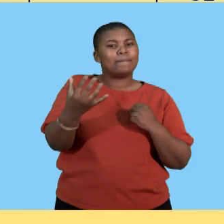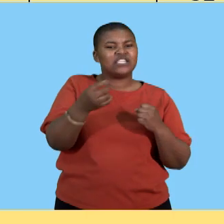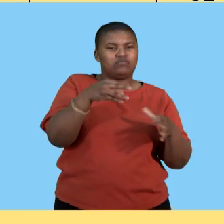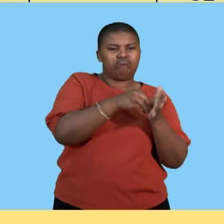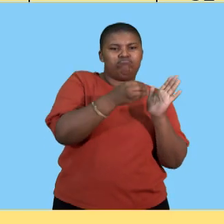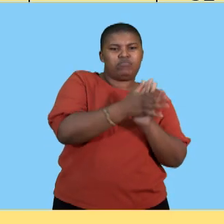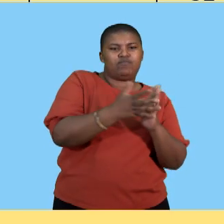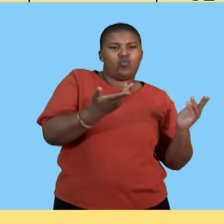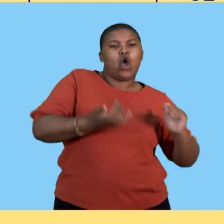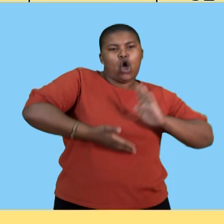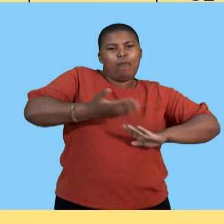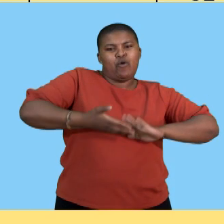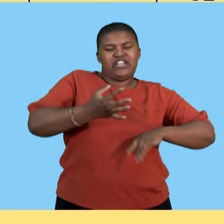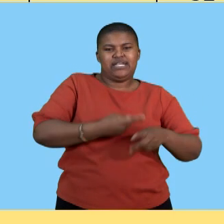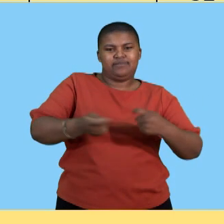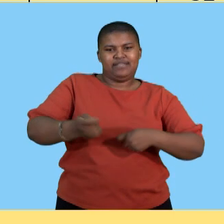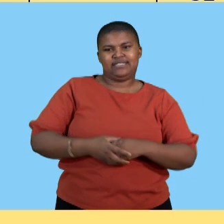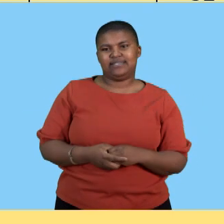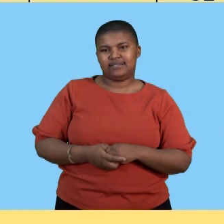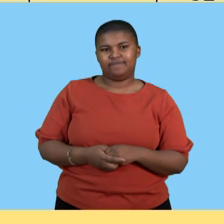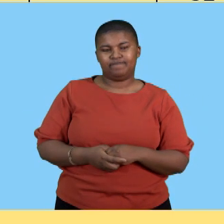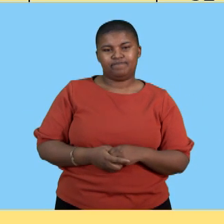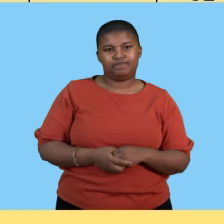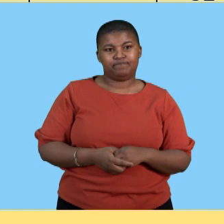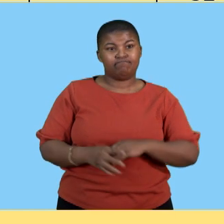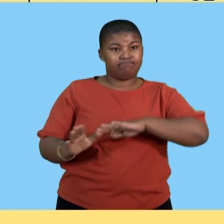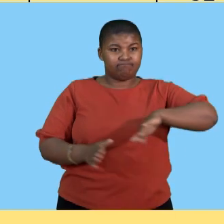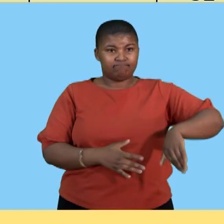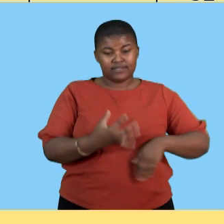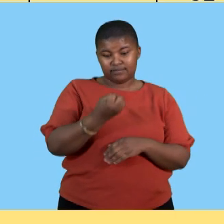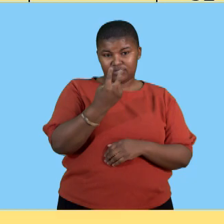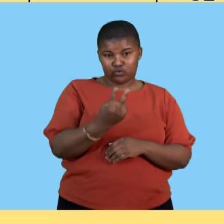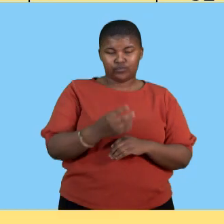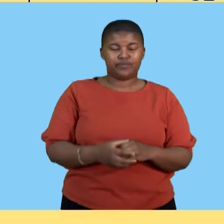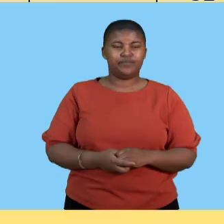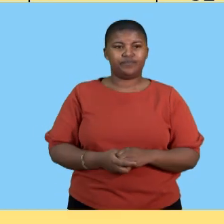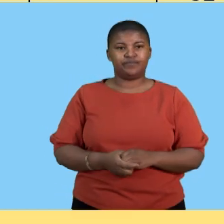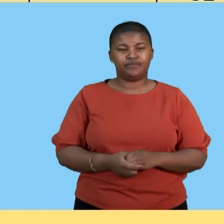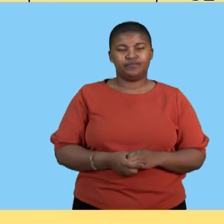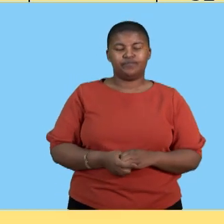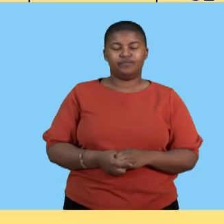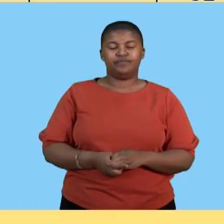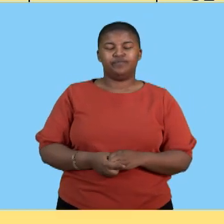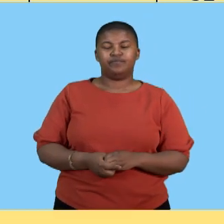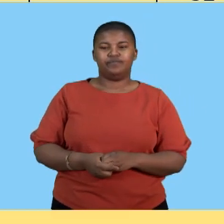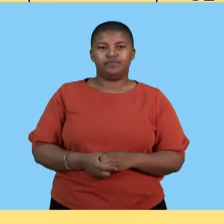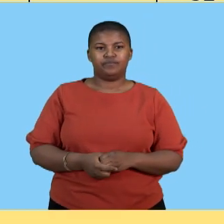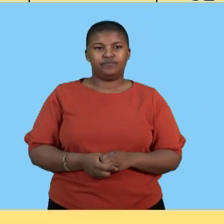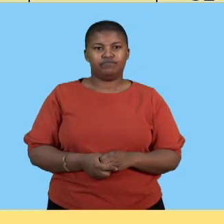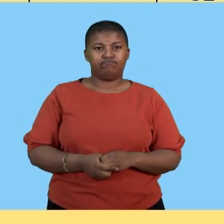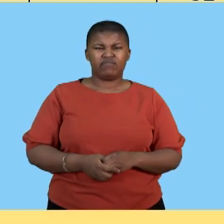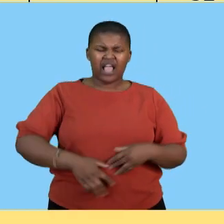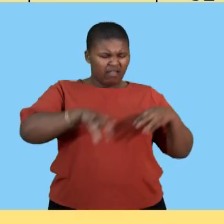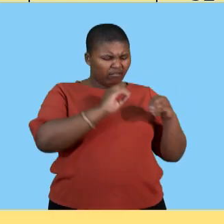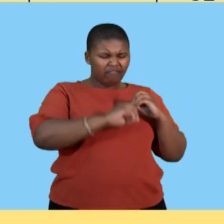operating expenses. Okay, let's look at adjustment number 2. Adjustment number 2 then reads,